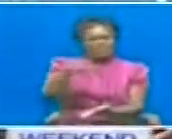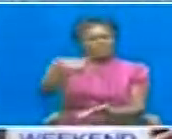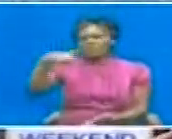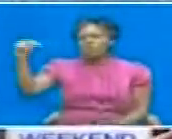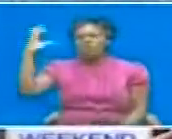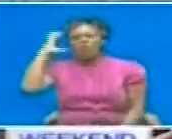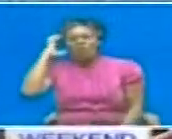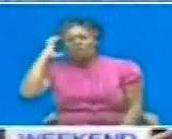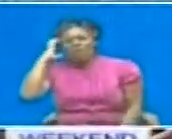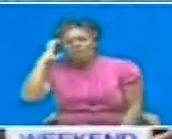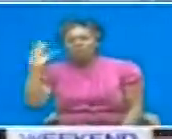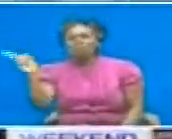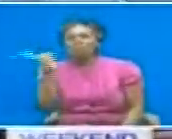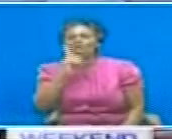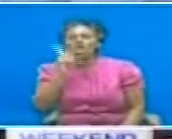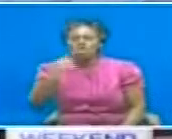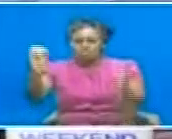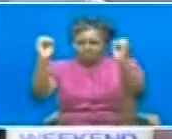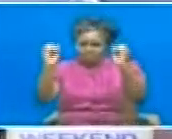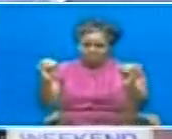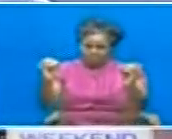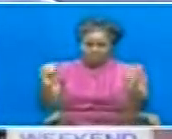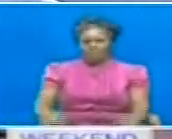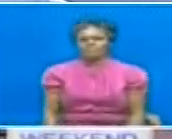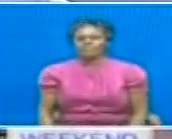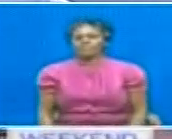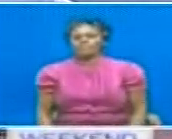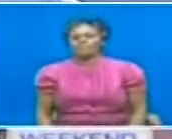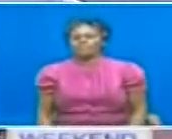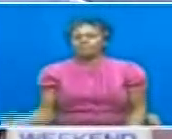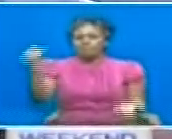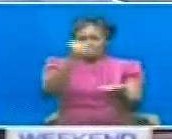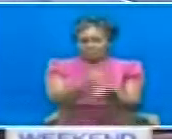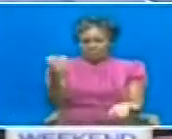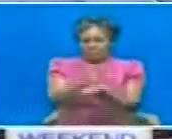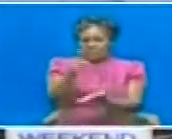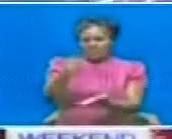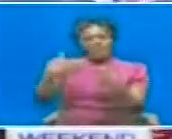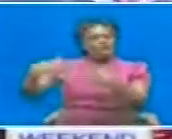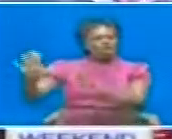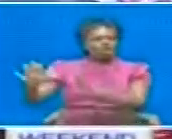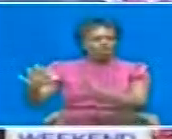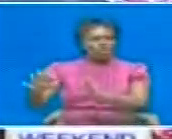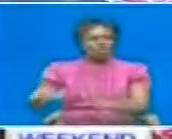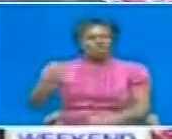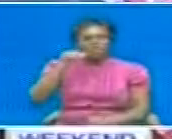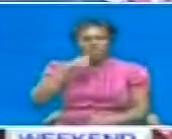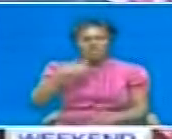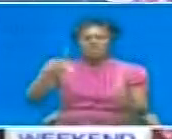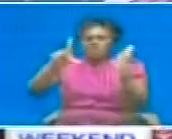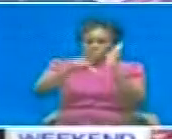not report to the police training tomorrow as earlier ordered. The recruits are lost. New laws